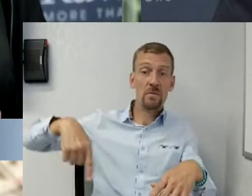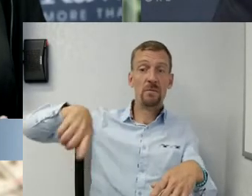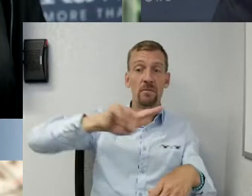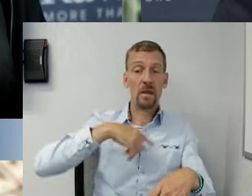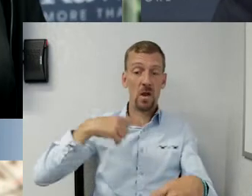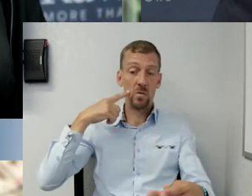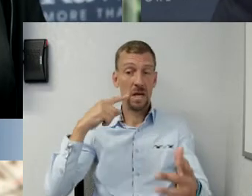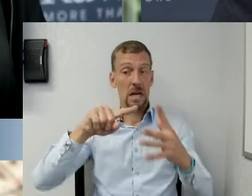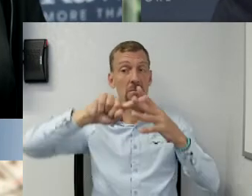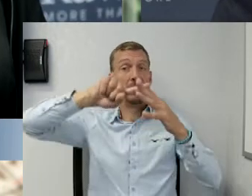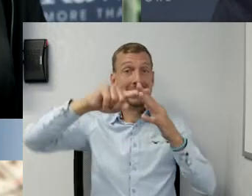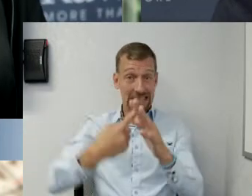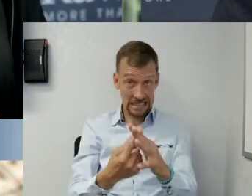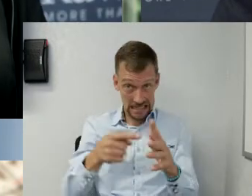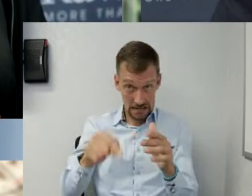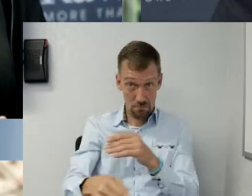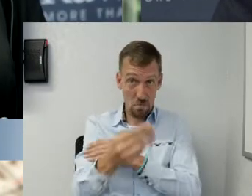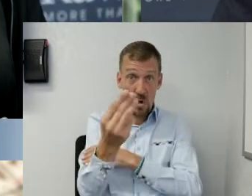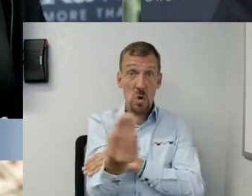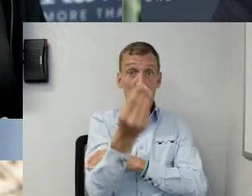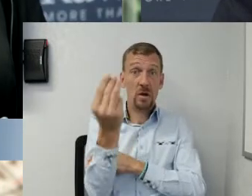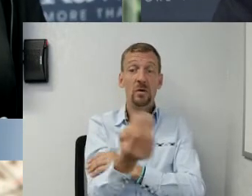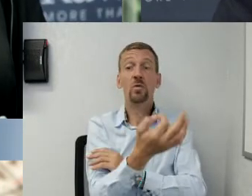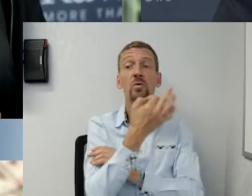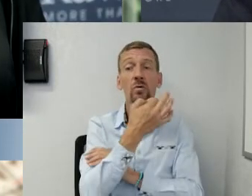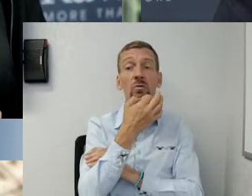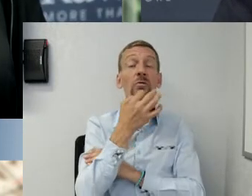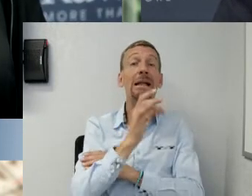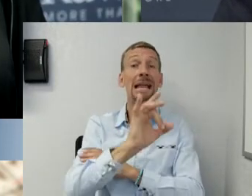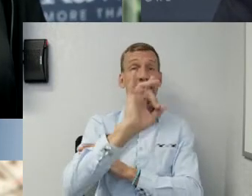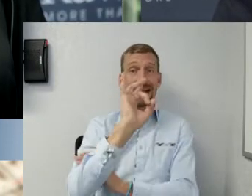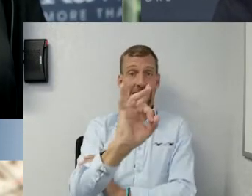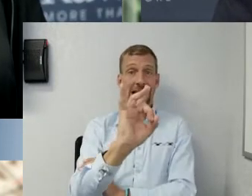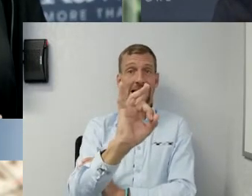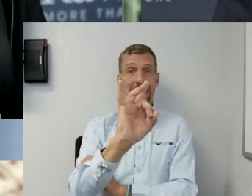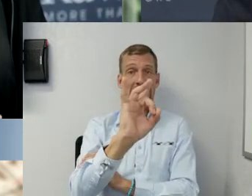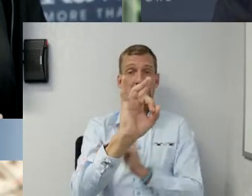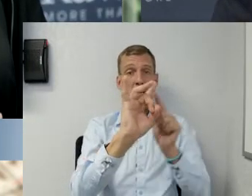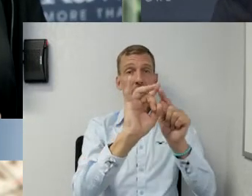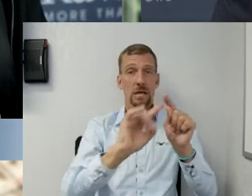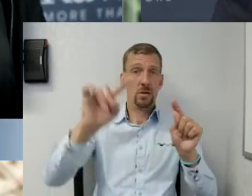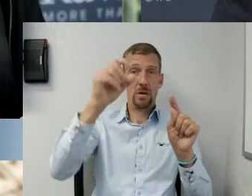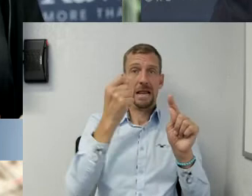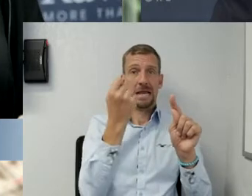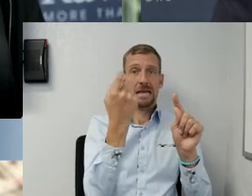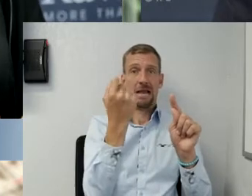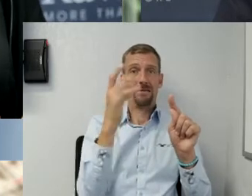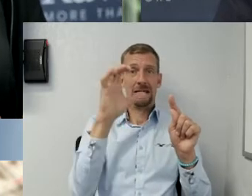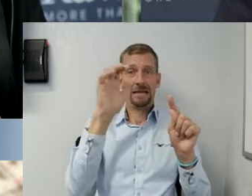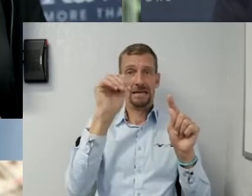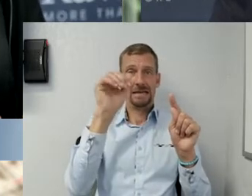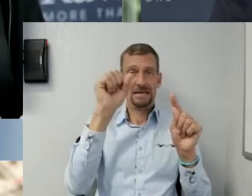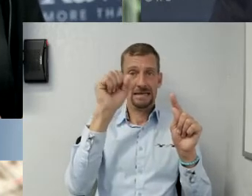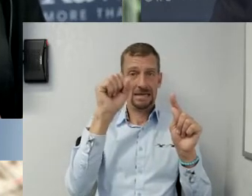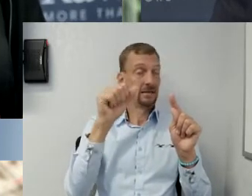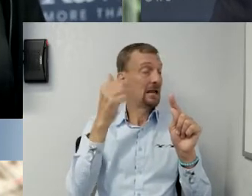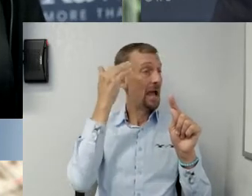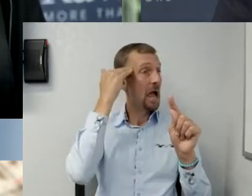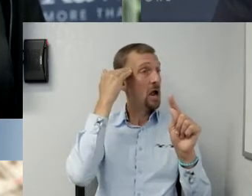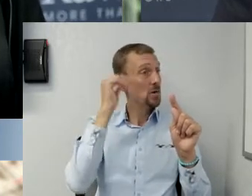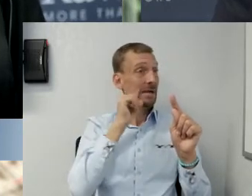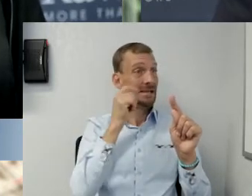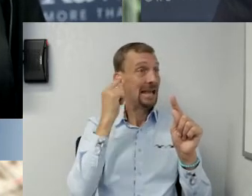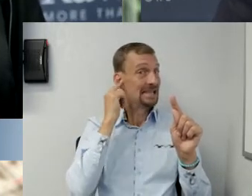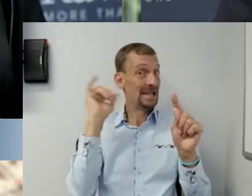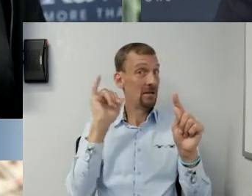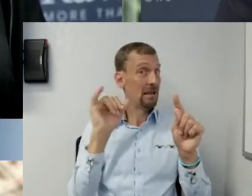this coming Monday, we're going to go from 8 cases on Monday to 11 cases. Doesn't sound like a lot,